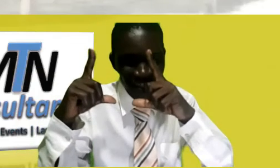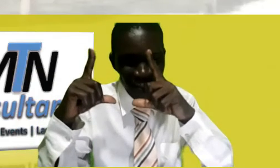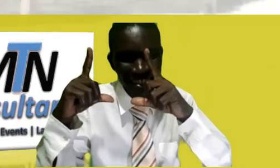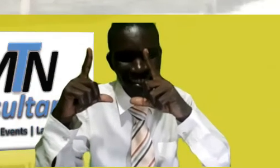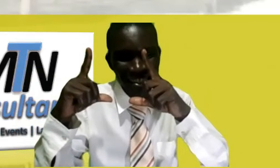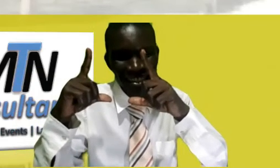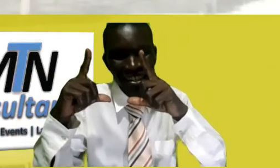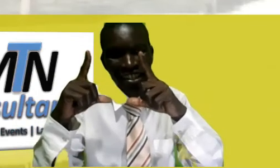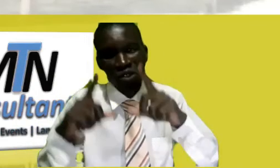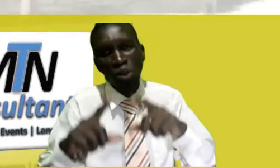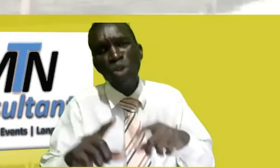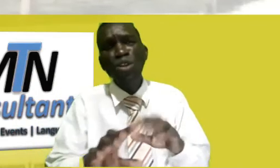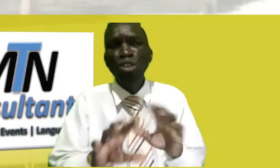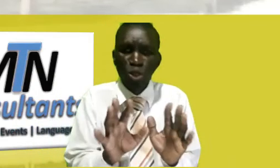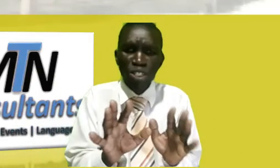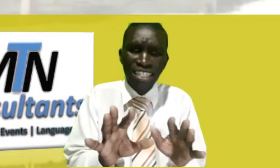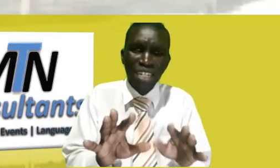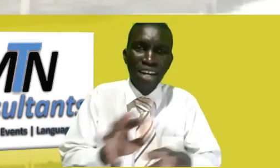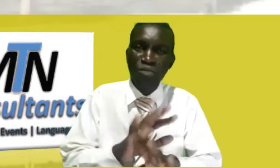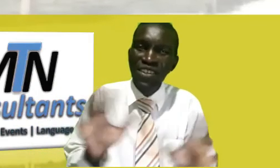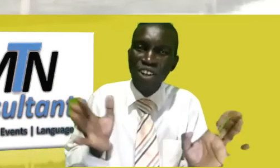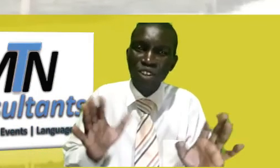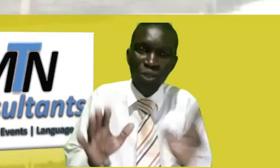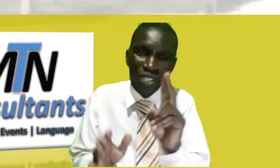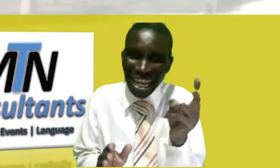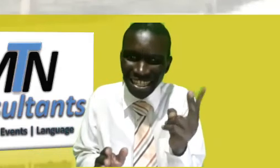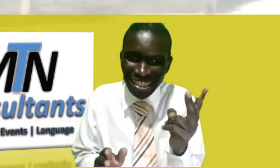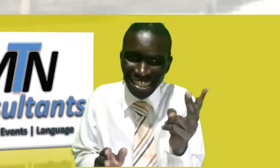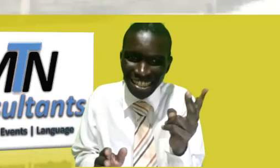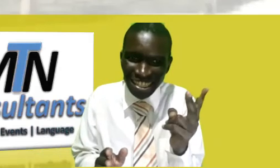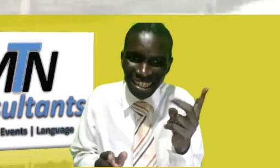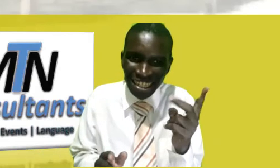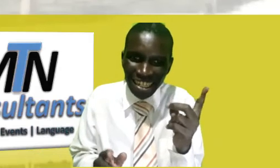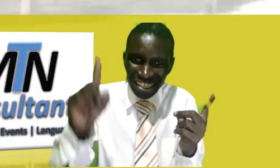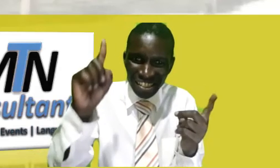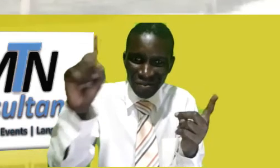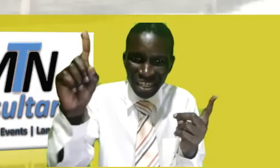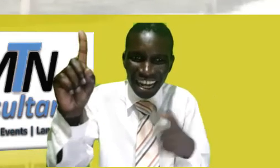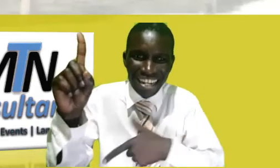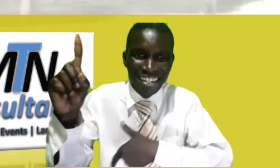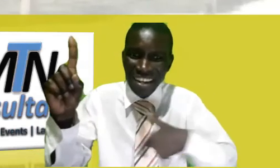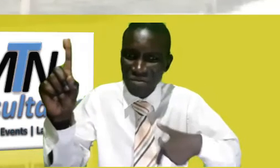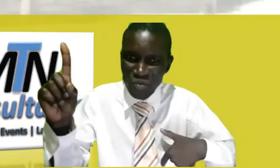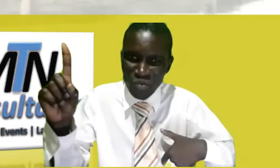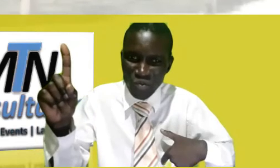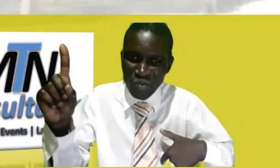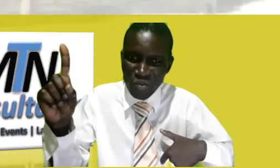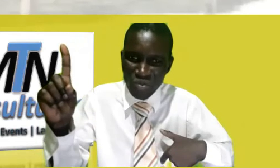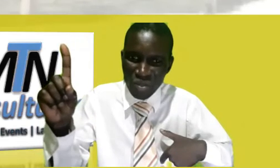this. So do you see that we are repeating two signs here? It's the finger and